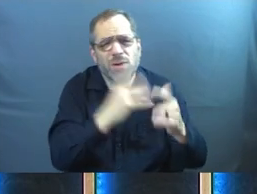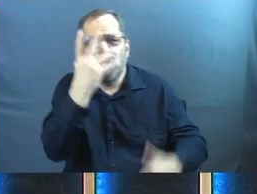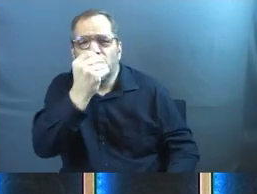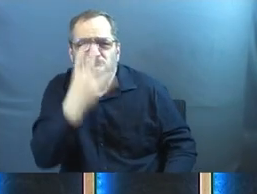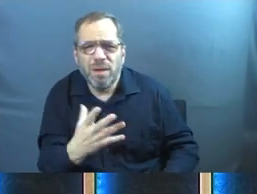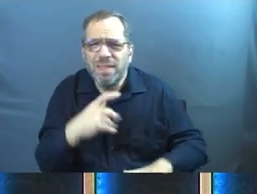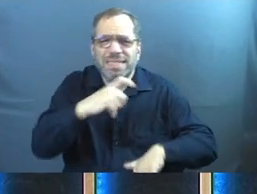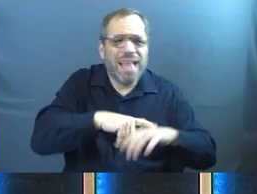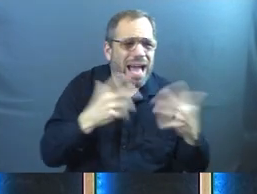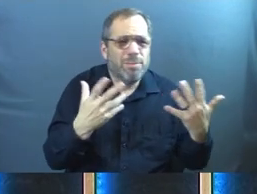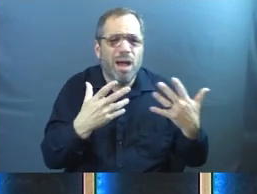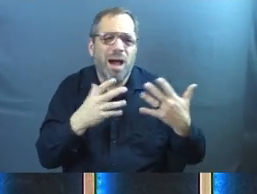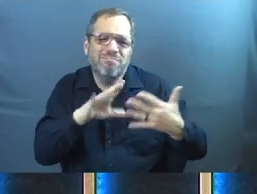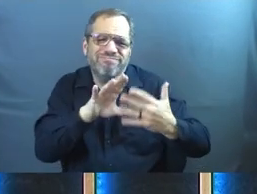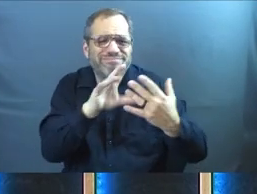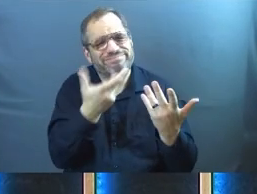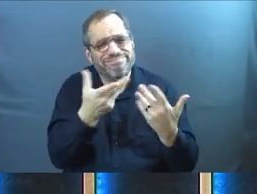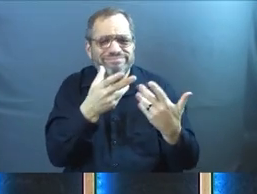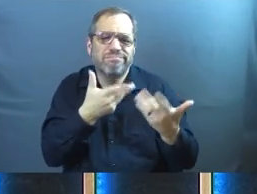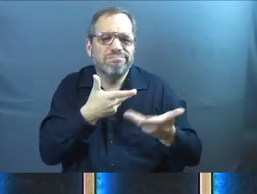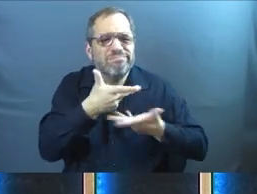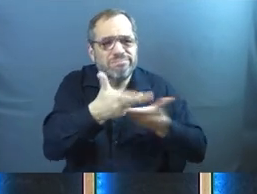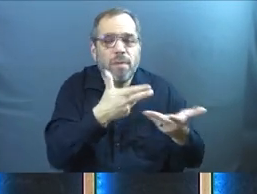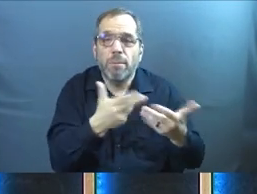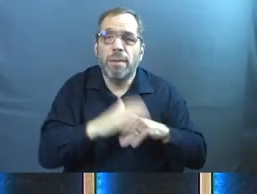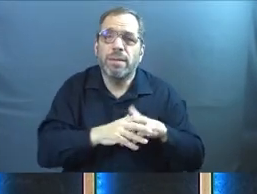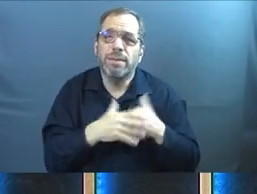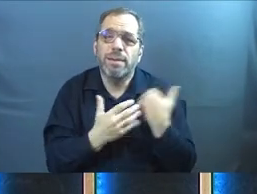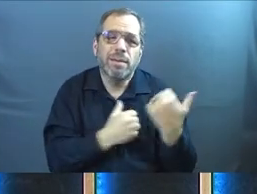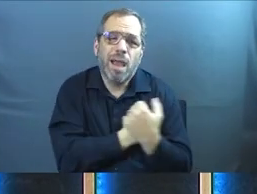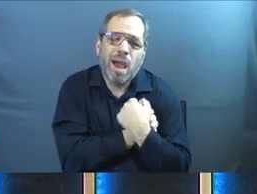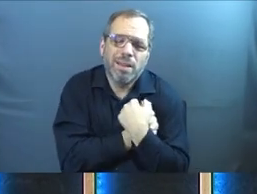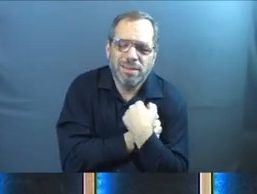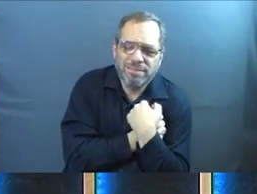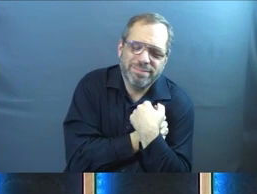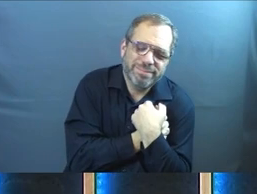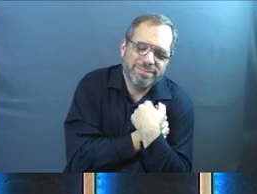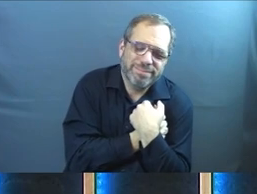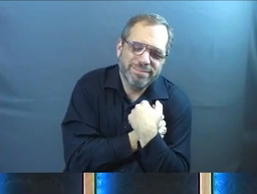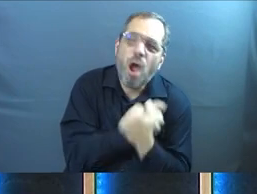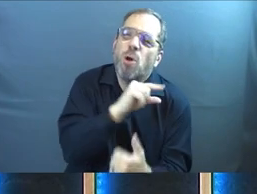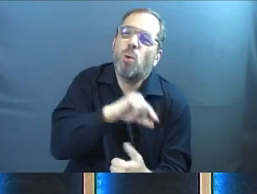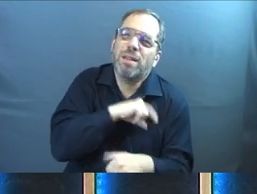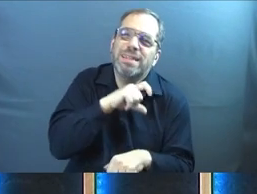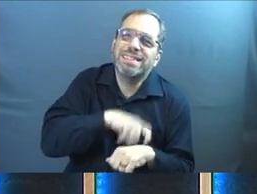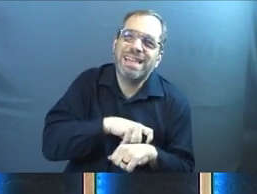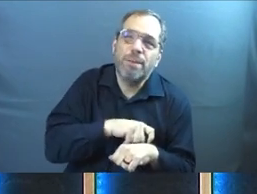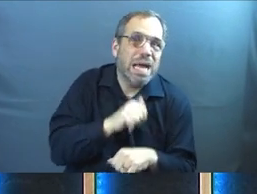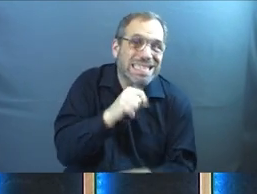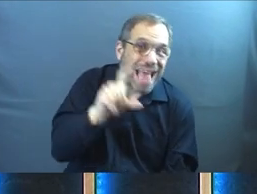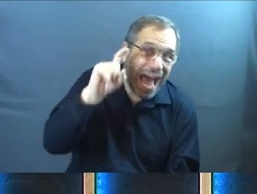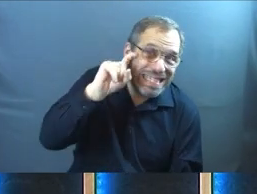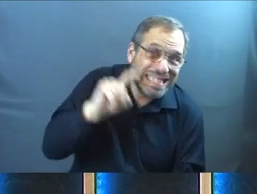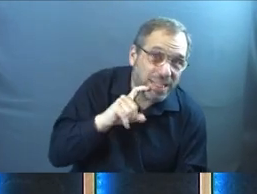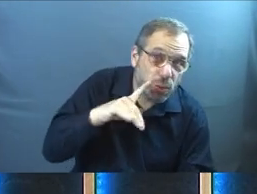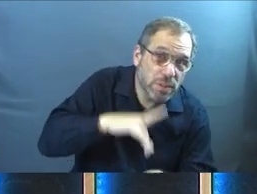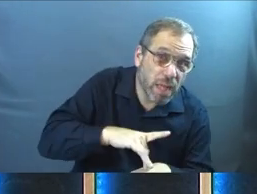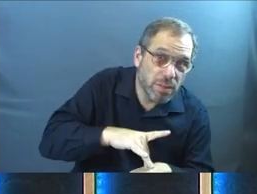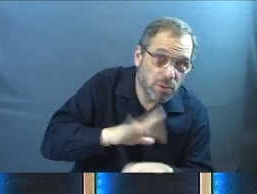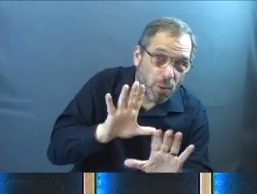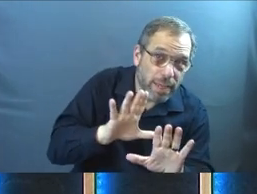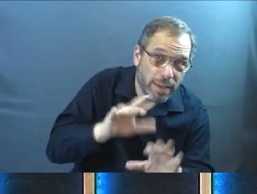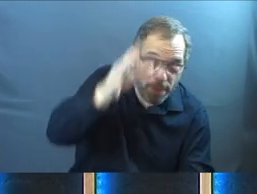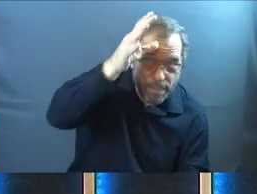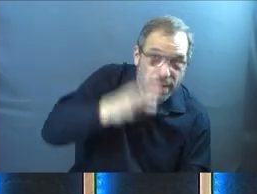You're spending romantic time, often cuddling, quality time. Non-sexual touch, there is such a